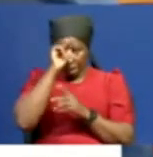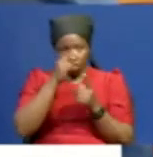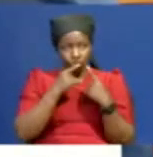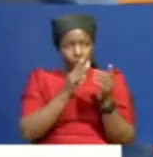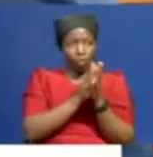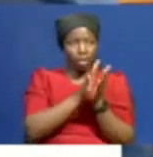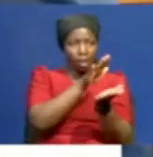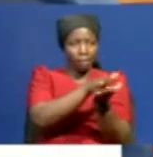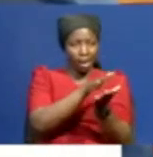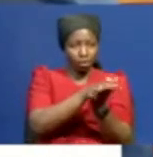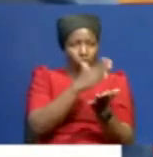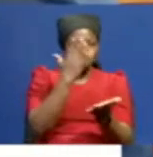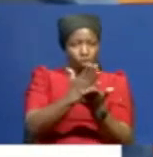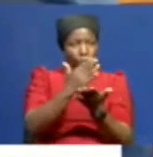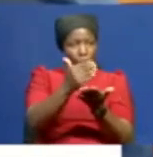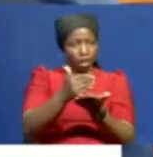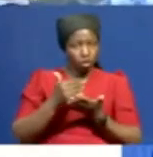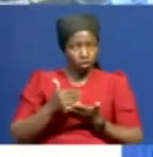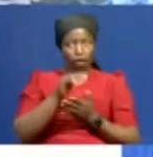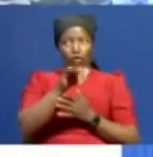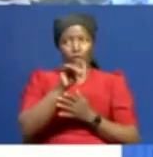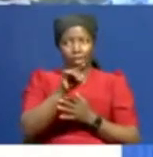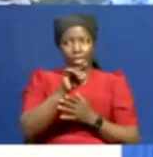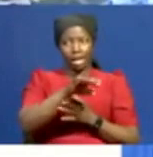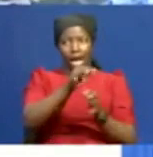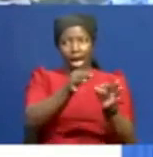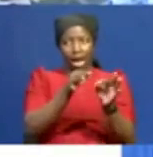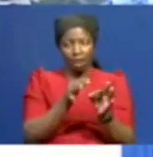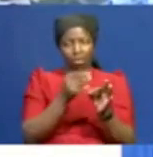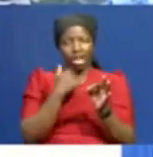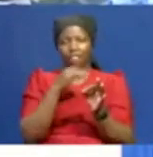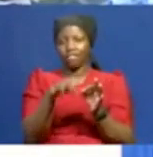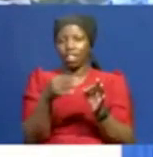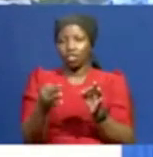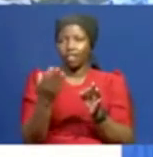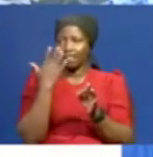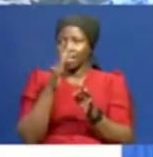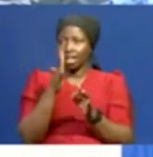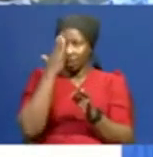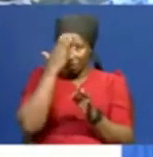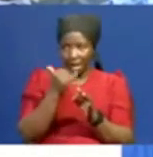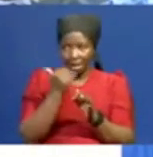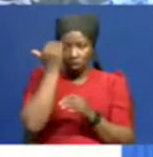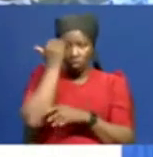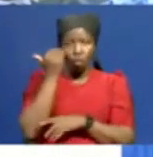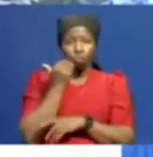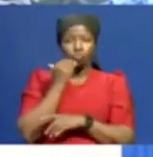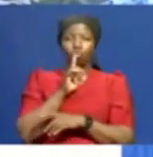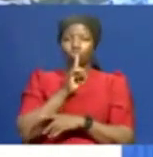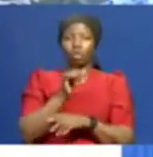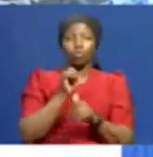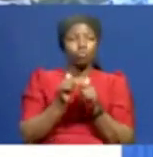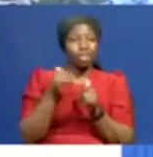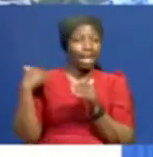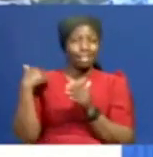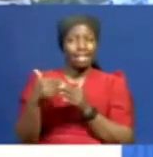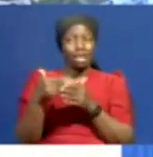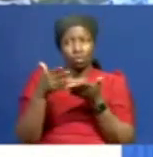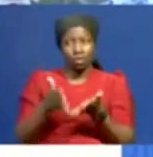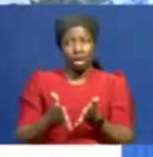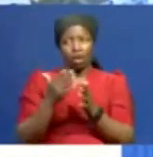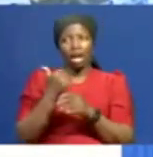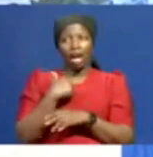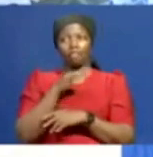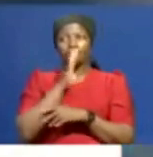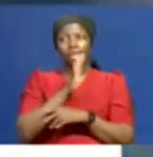stop the withdrawal from the escrow account has been futile due to a court order that has since been challenged at the